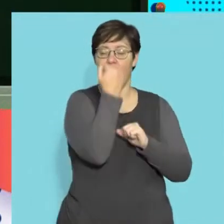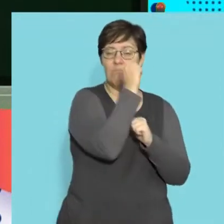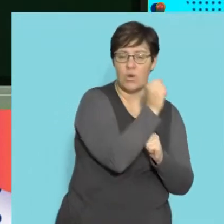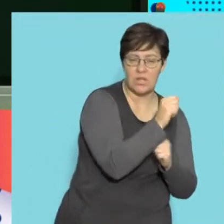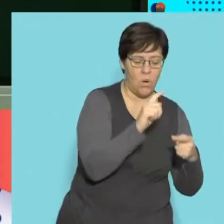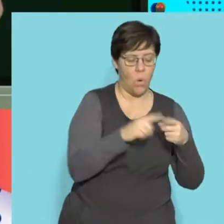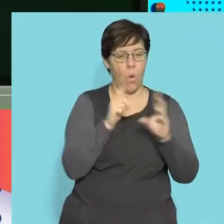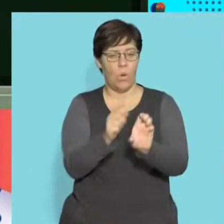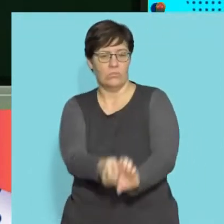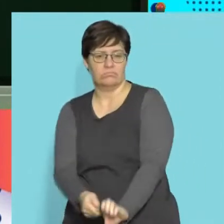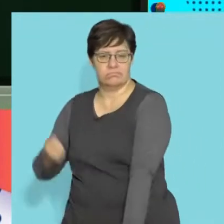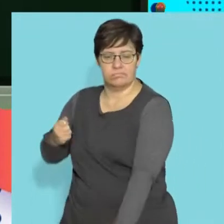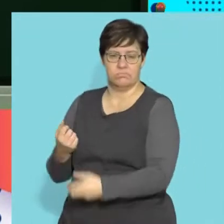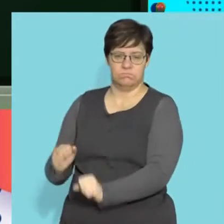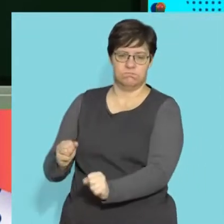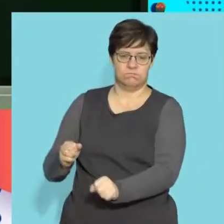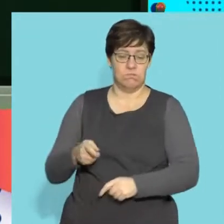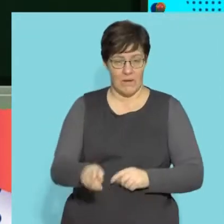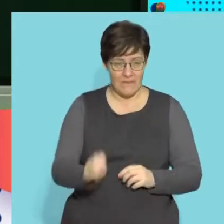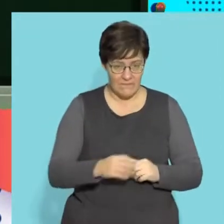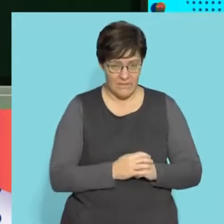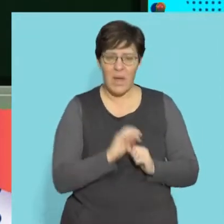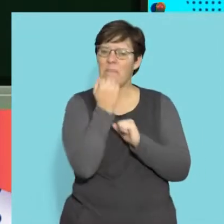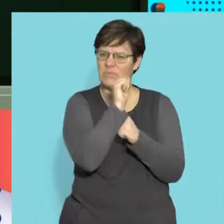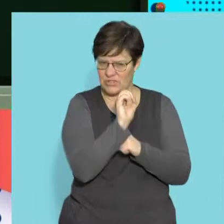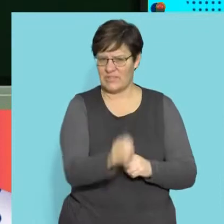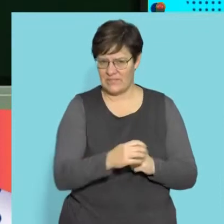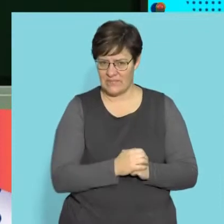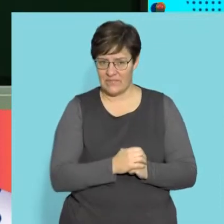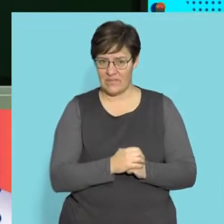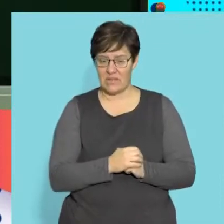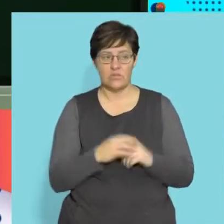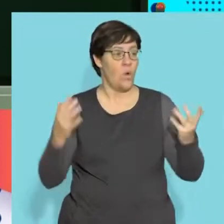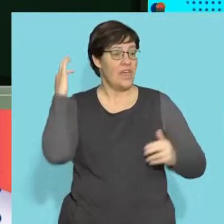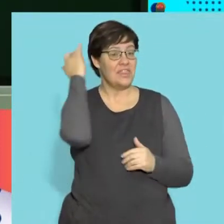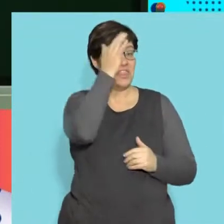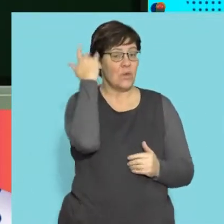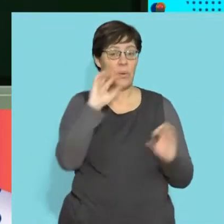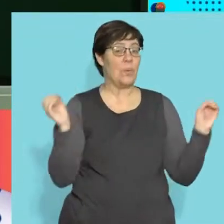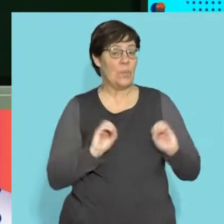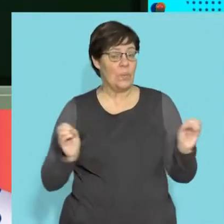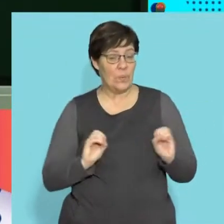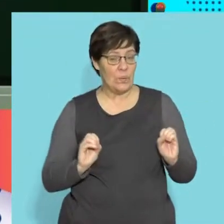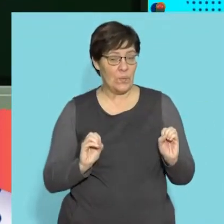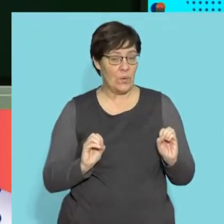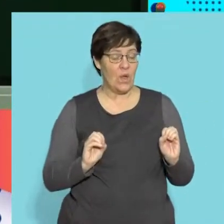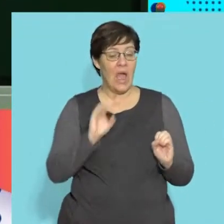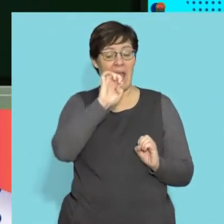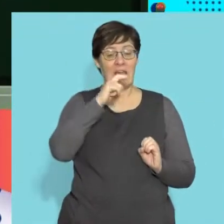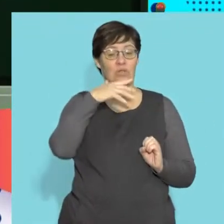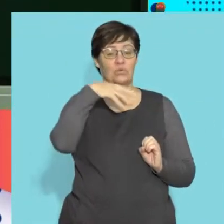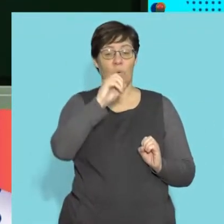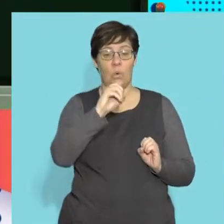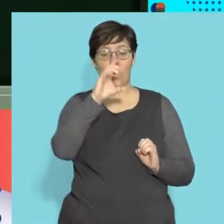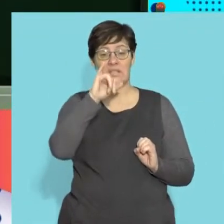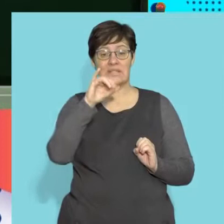generators, electric machines. And in fact, if we didn't have this theory about electric machines,